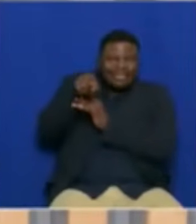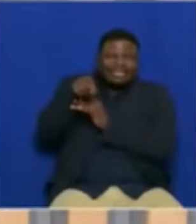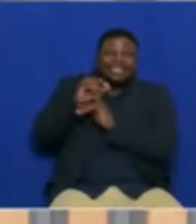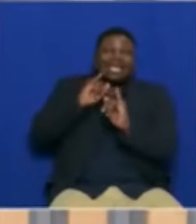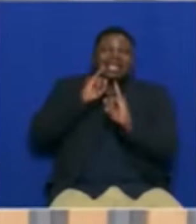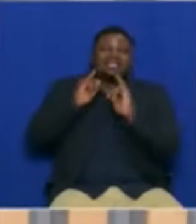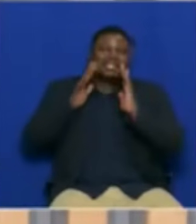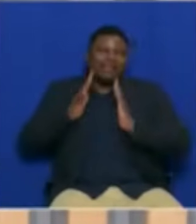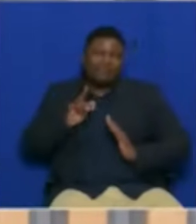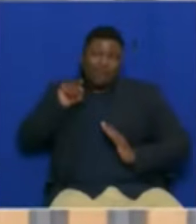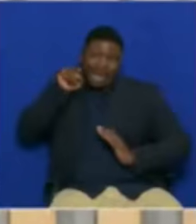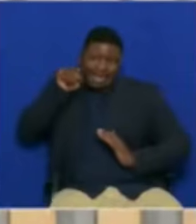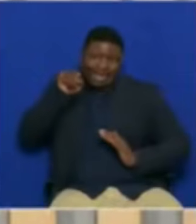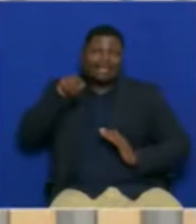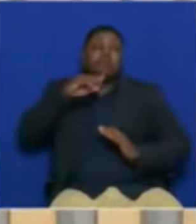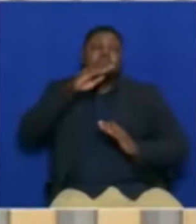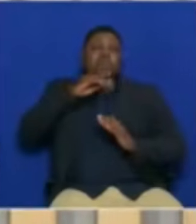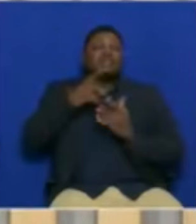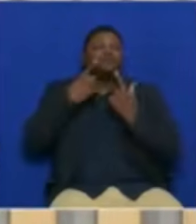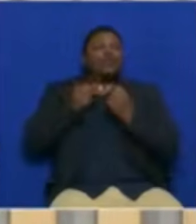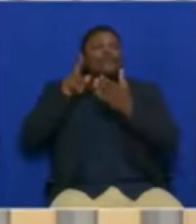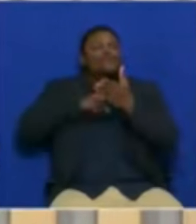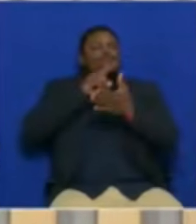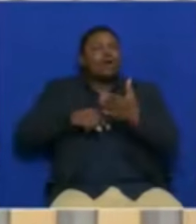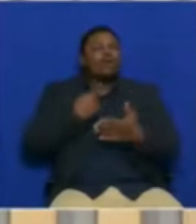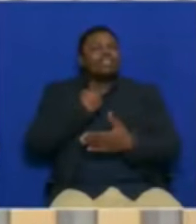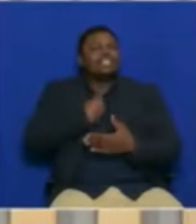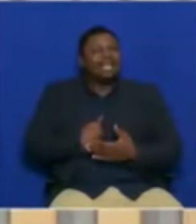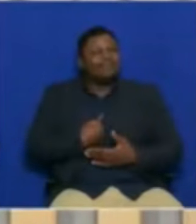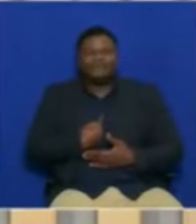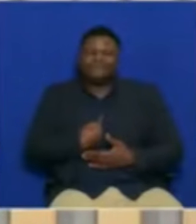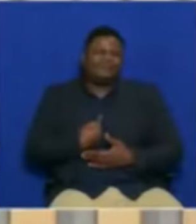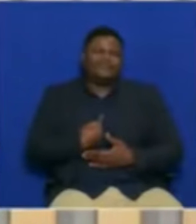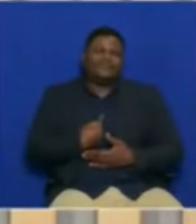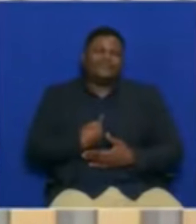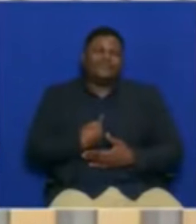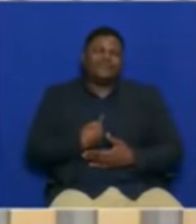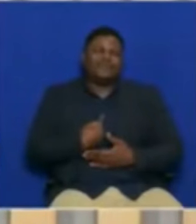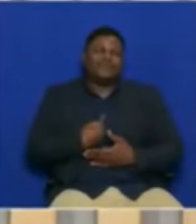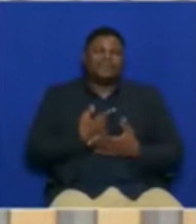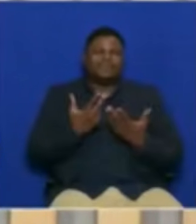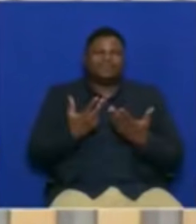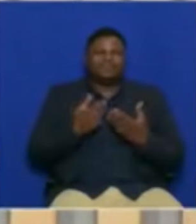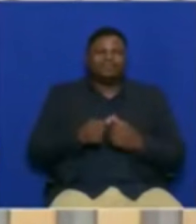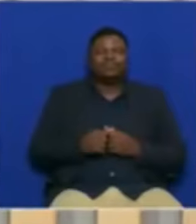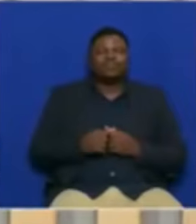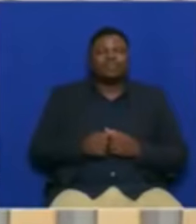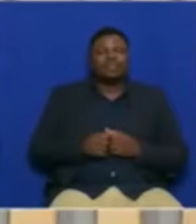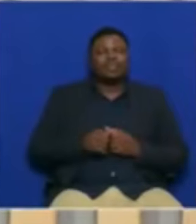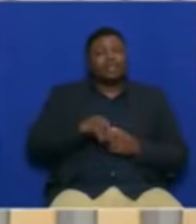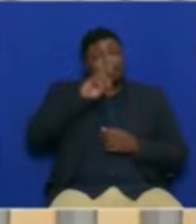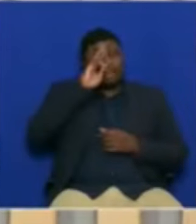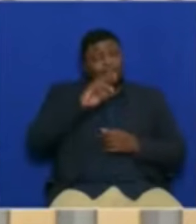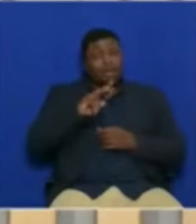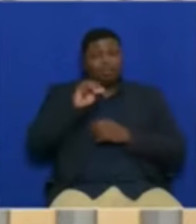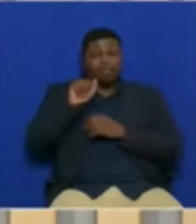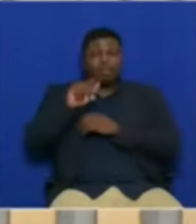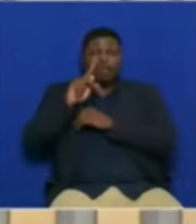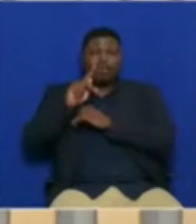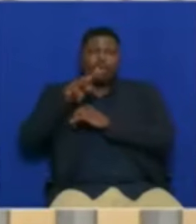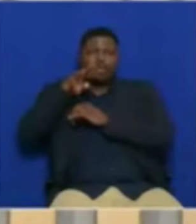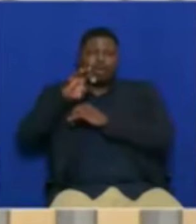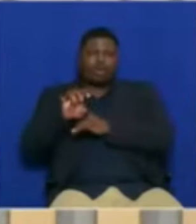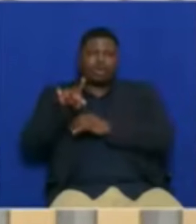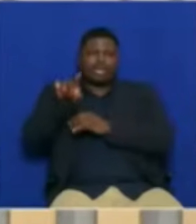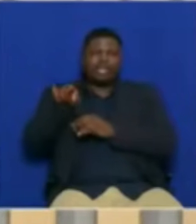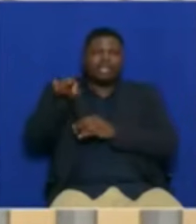Commissioners, we're not talking about Mrs. Mokwele doing something irregular. We're talking about Brigadier Mokwele, who is the head of the vetting system that